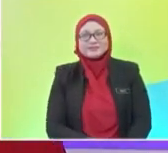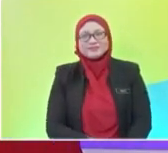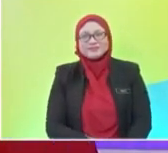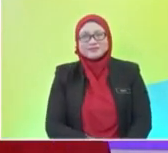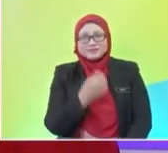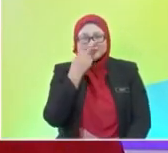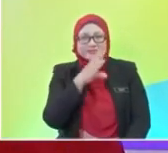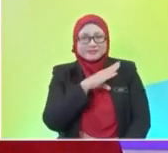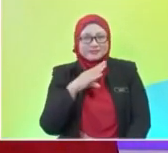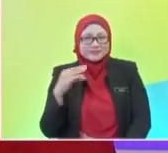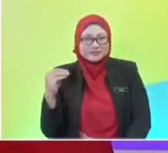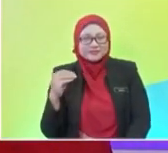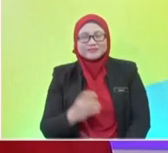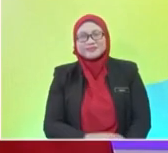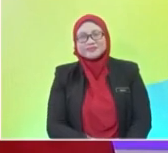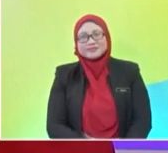And, okay.